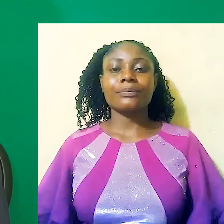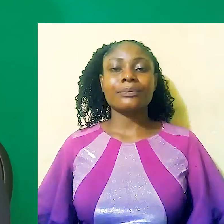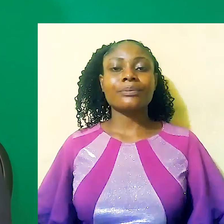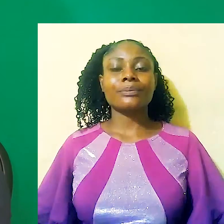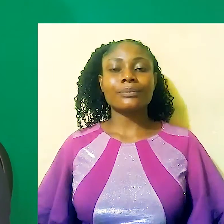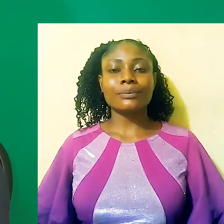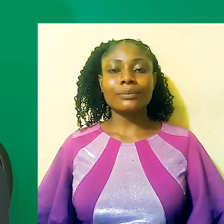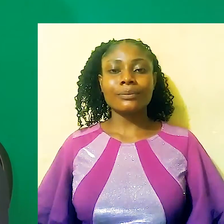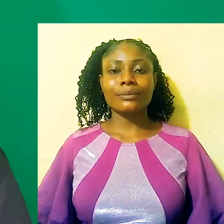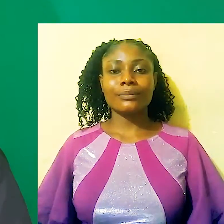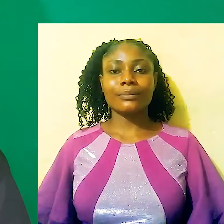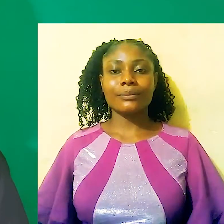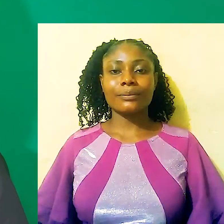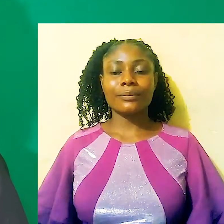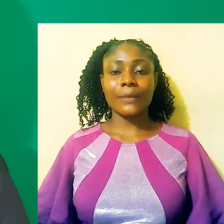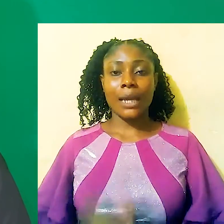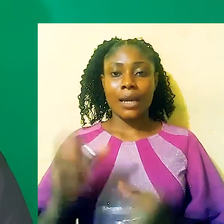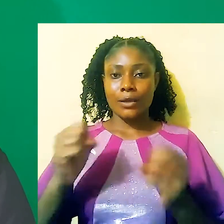awesome.